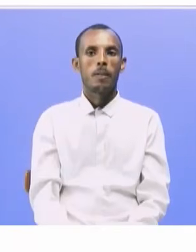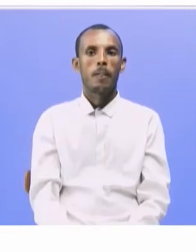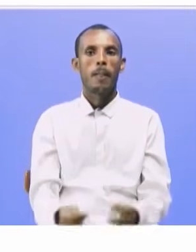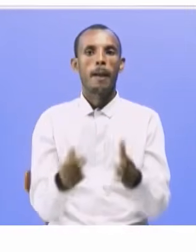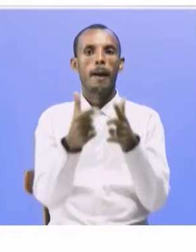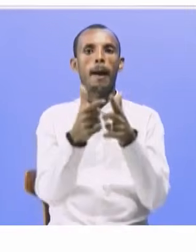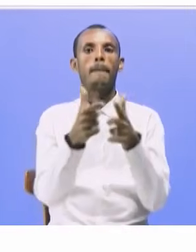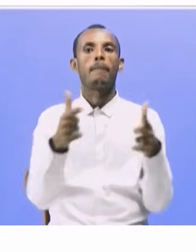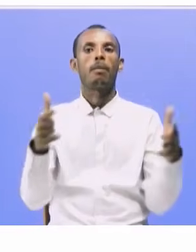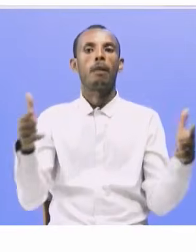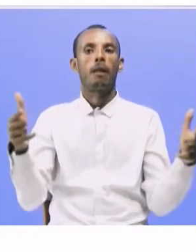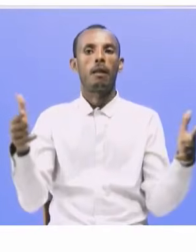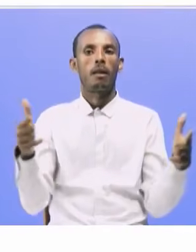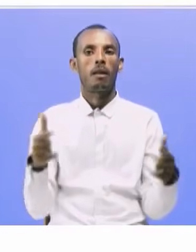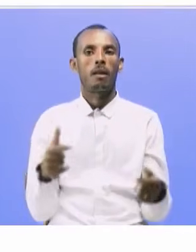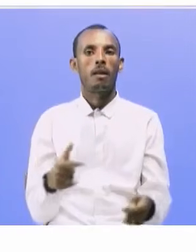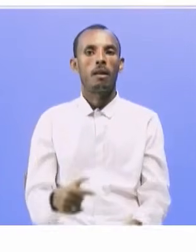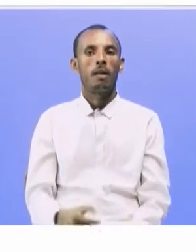a capital